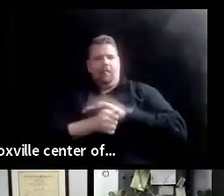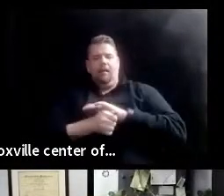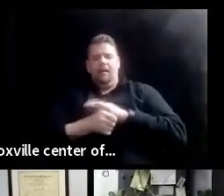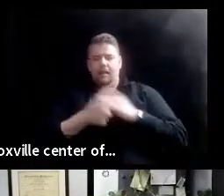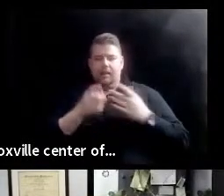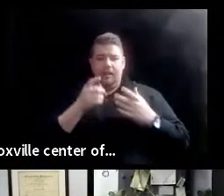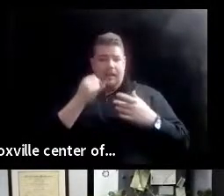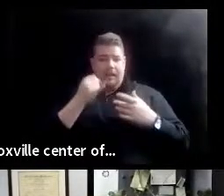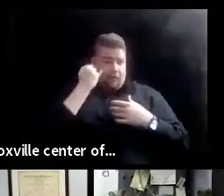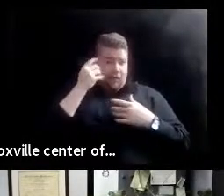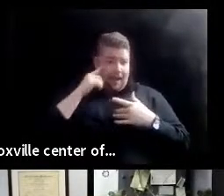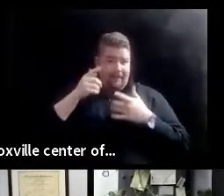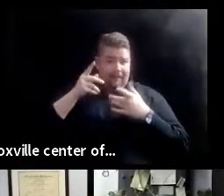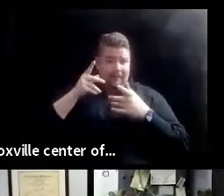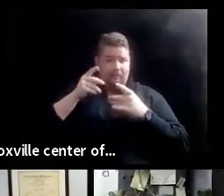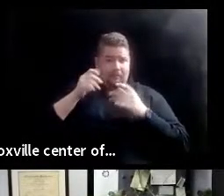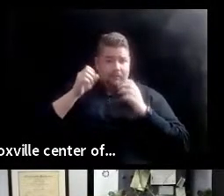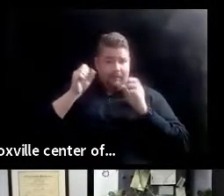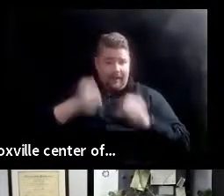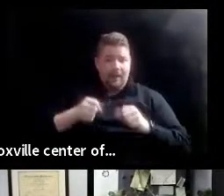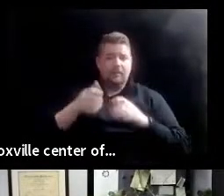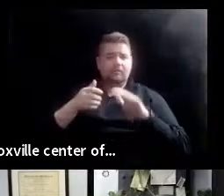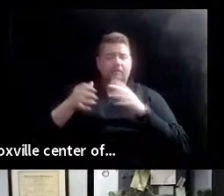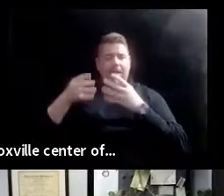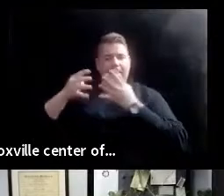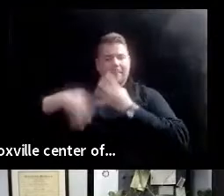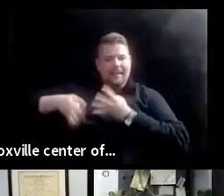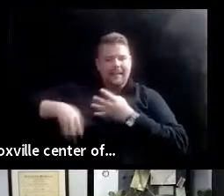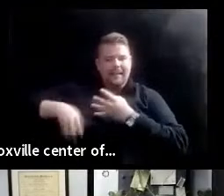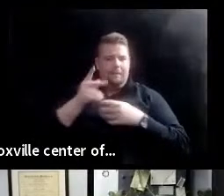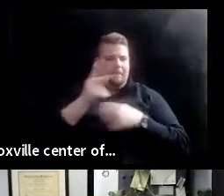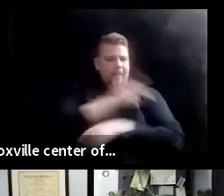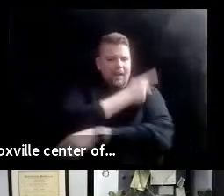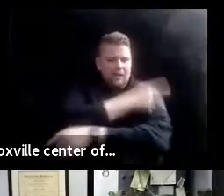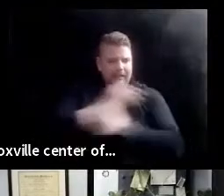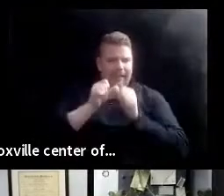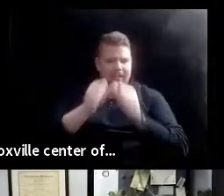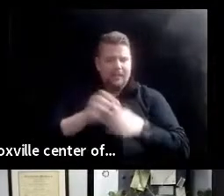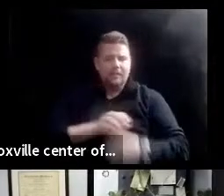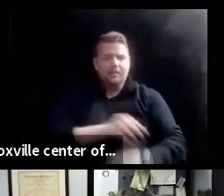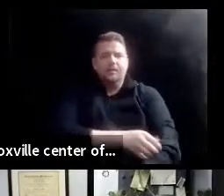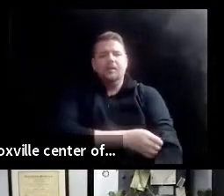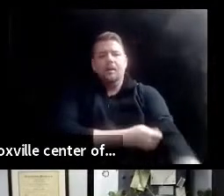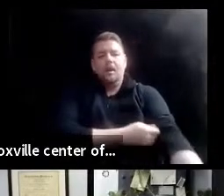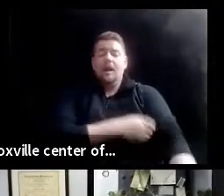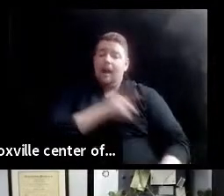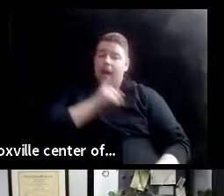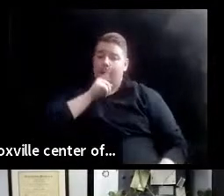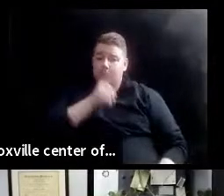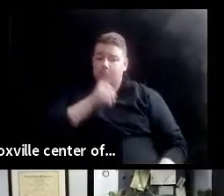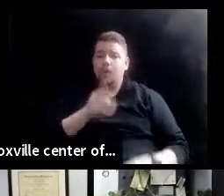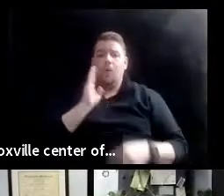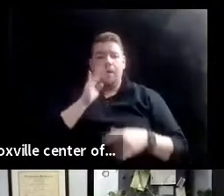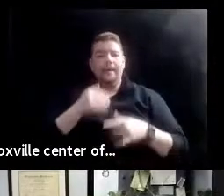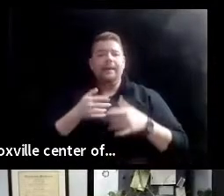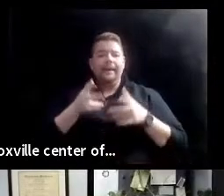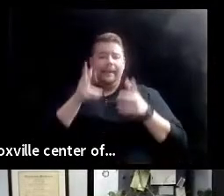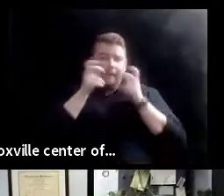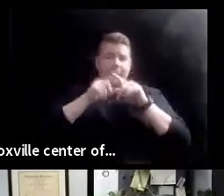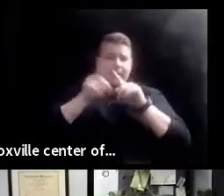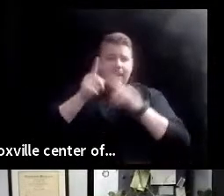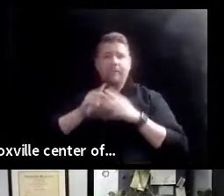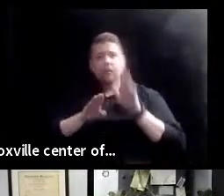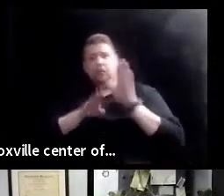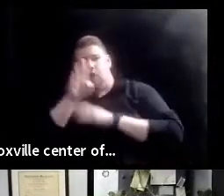by bleeding patients, and many cures would have never been discovered. I am sure we will hear a lot about surges in